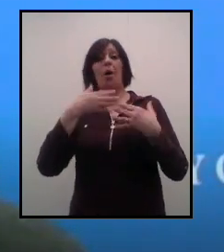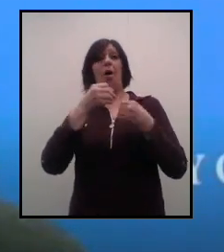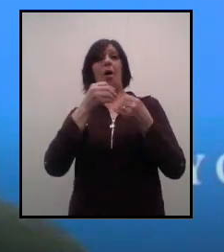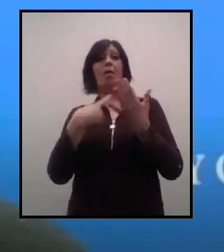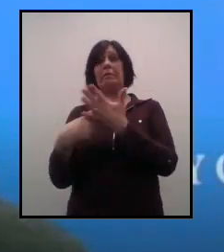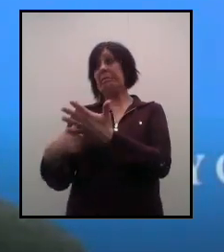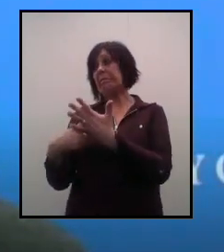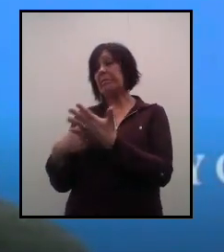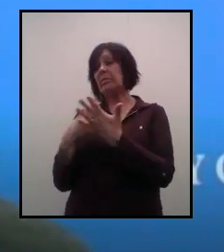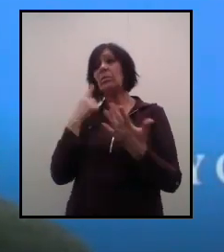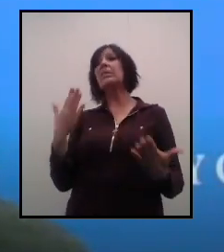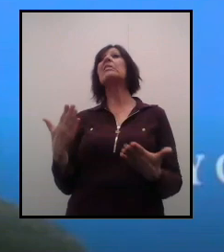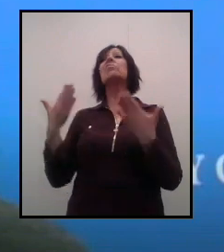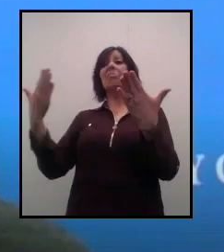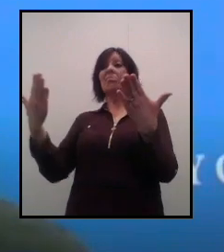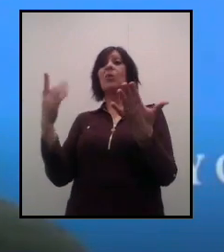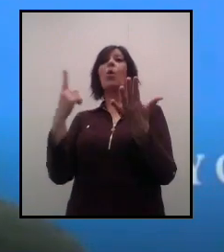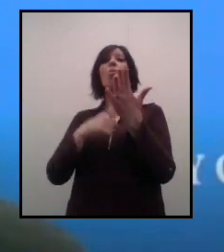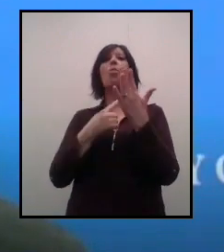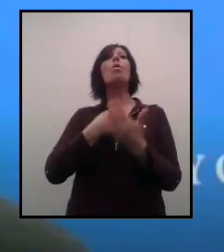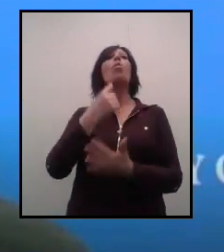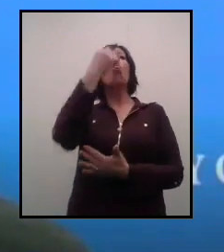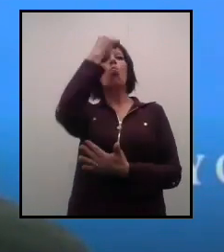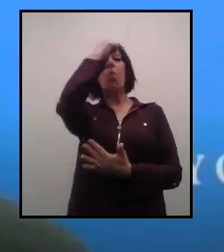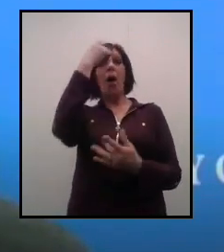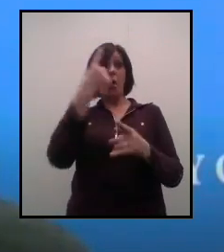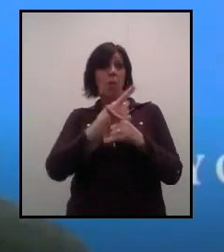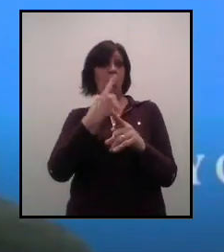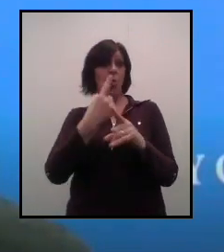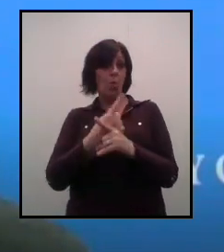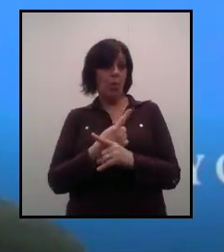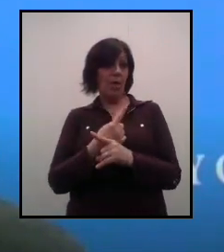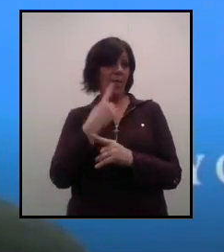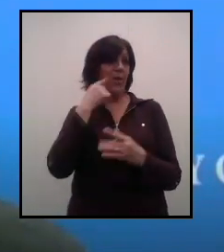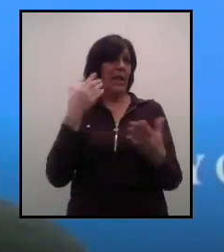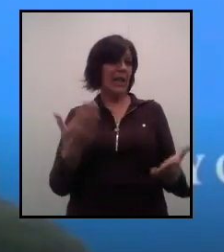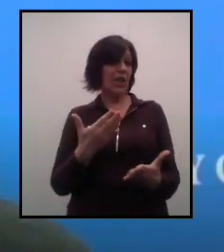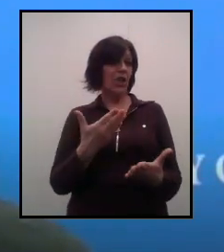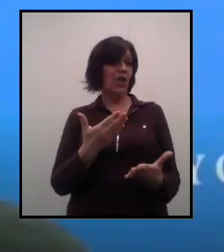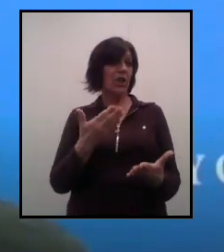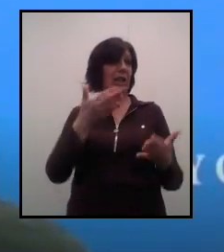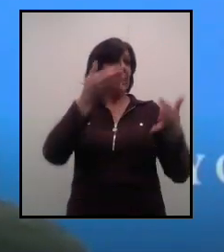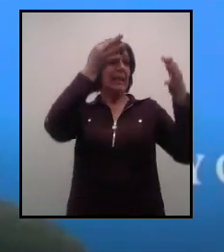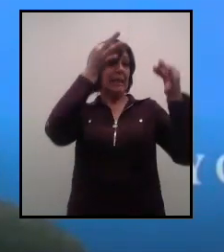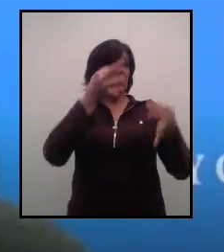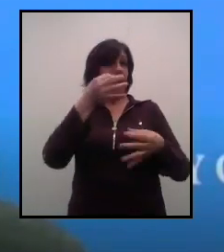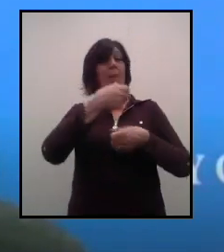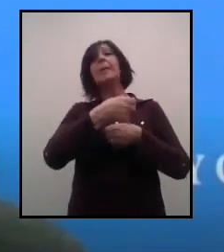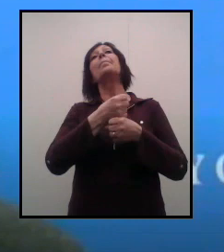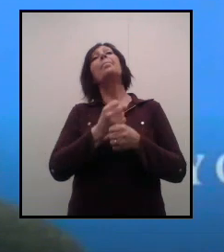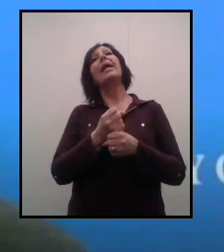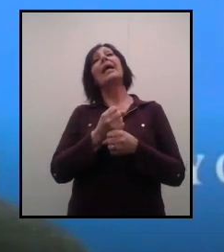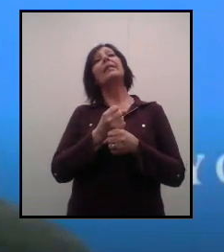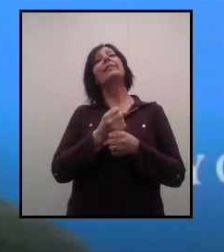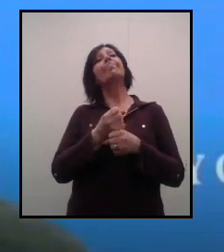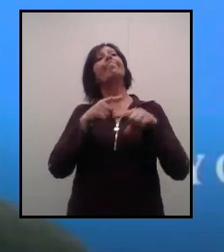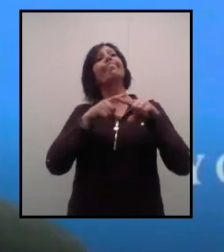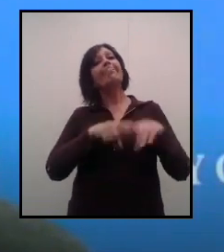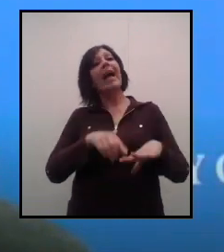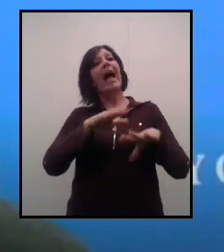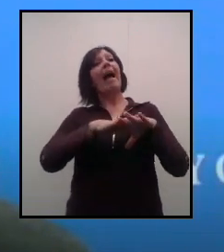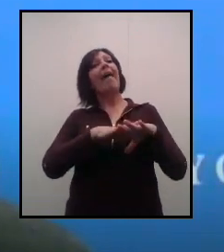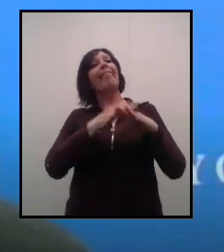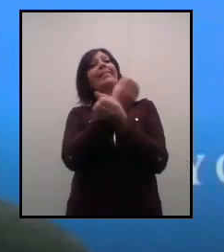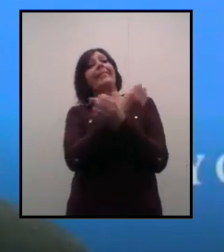offered recommendations with regards to what we thought was appropriate for Erie County. Decision was made based on the safety of the children, as well as the potential